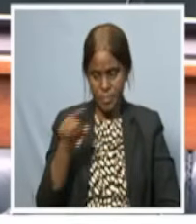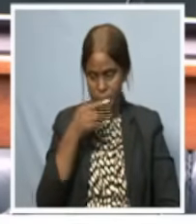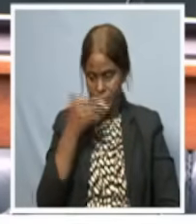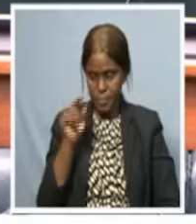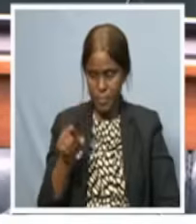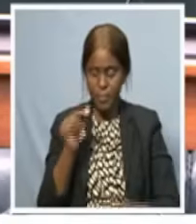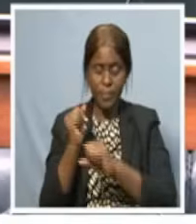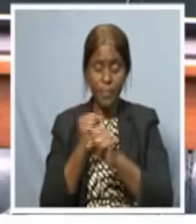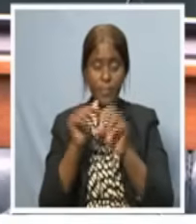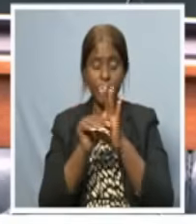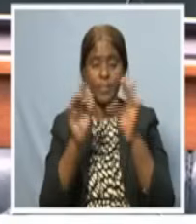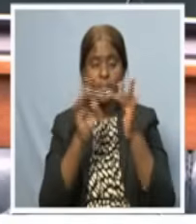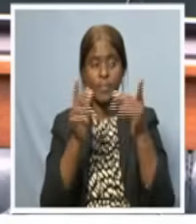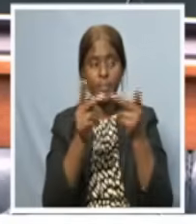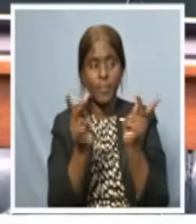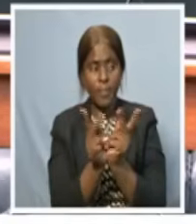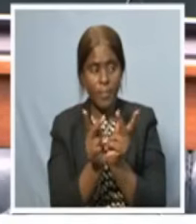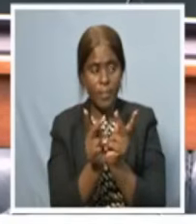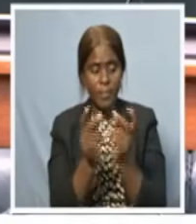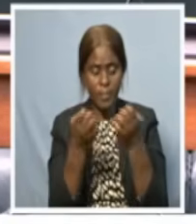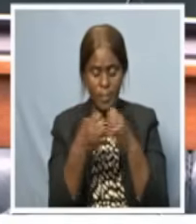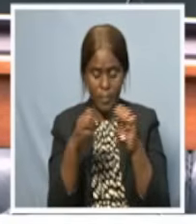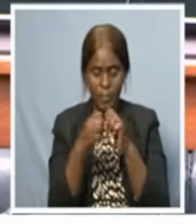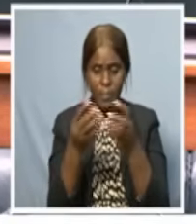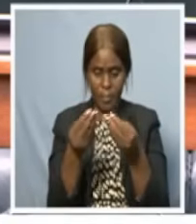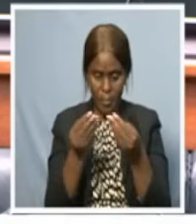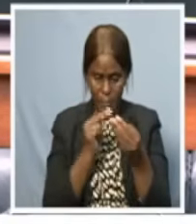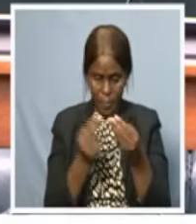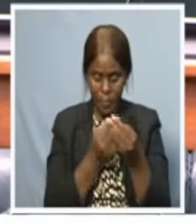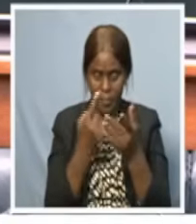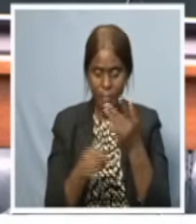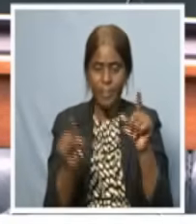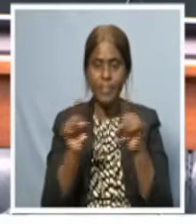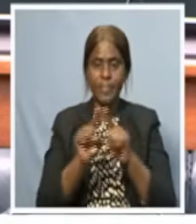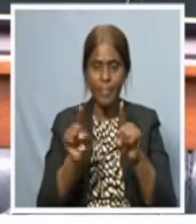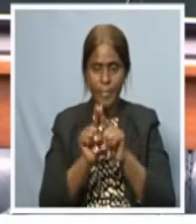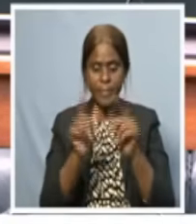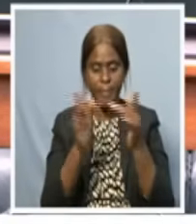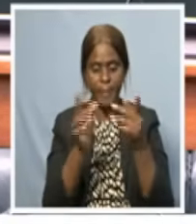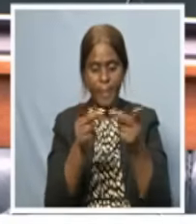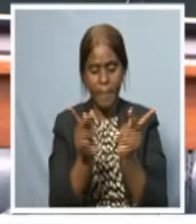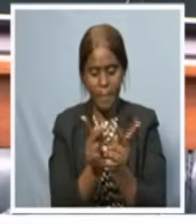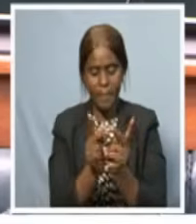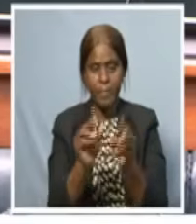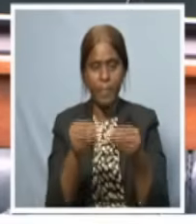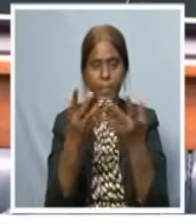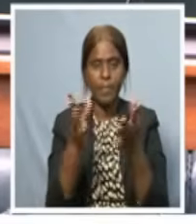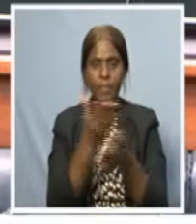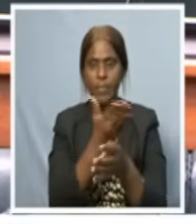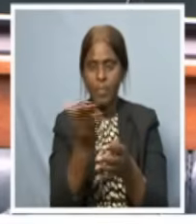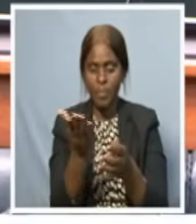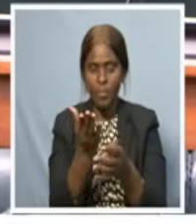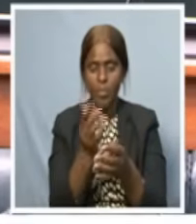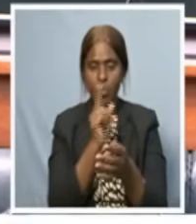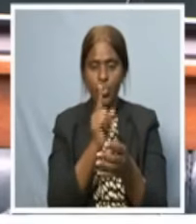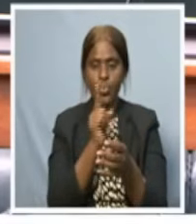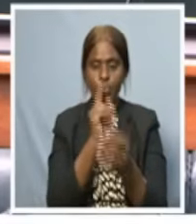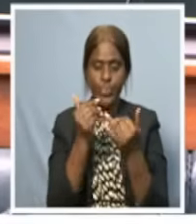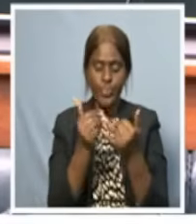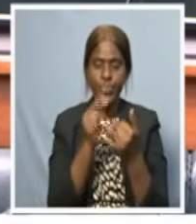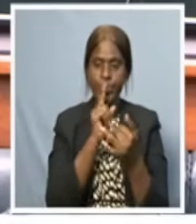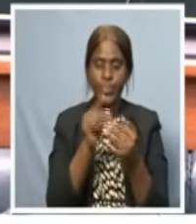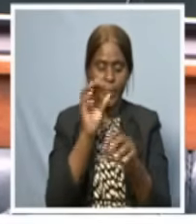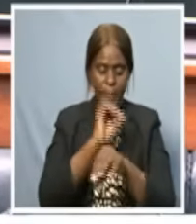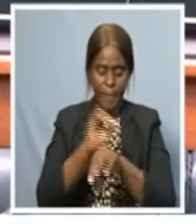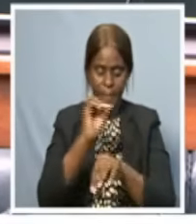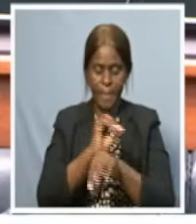be protected in cyberspace, even as that same cyberspace offers them